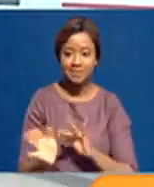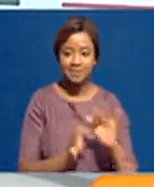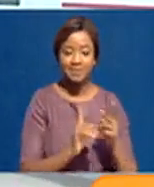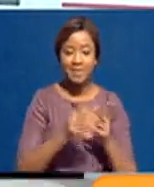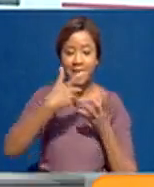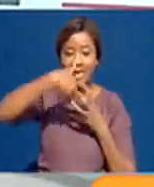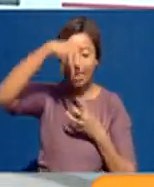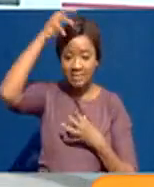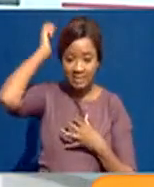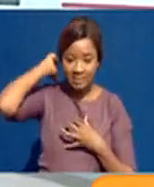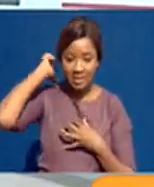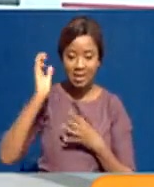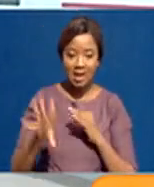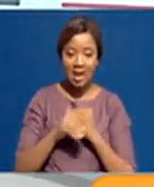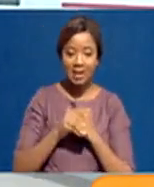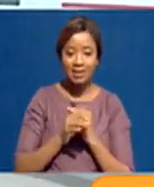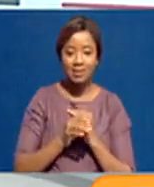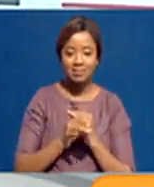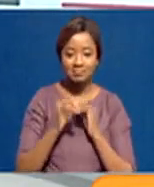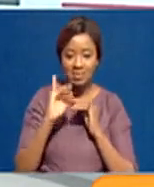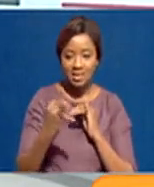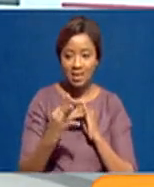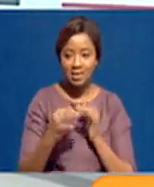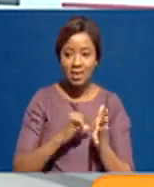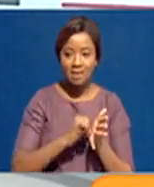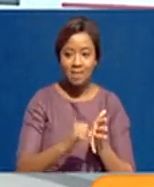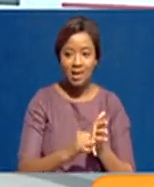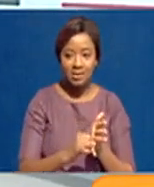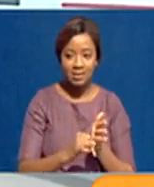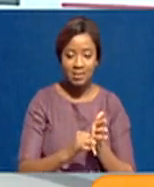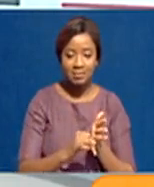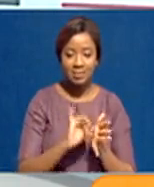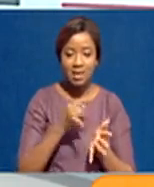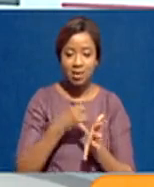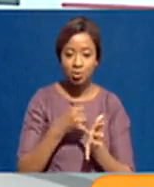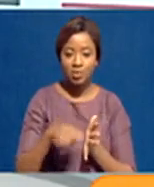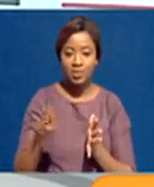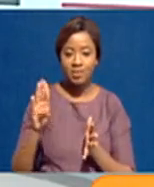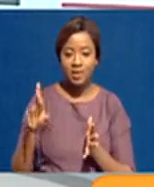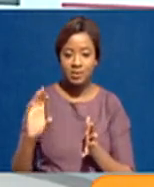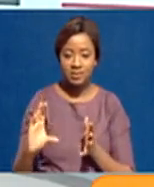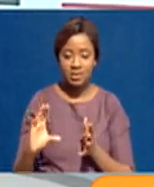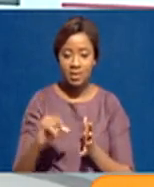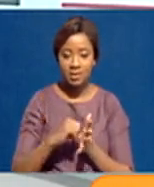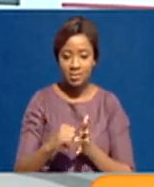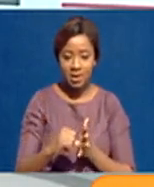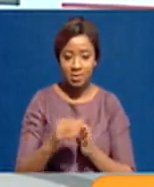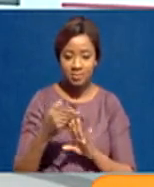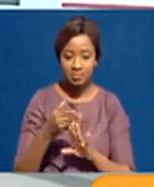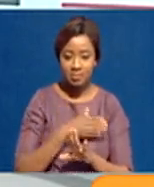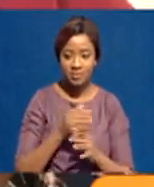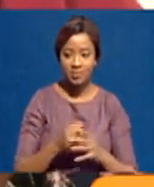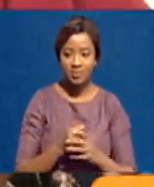KCB Group has added a third banking brand to its stable with the acquisition of the DRC's Trust Merchant Bank with the last